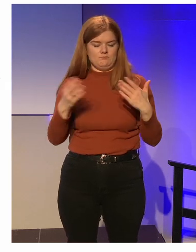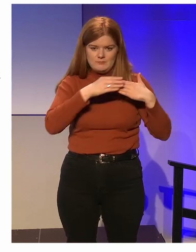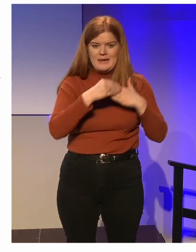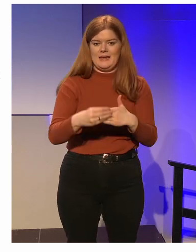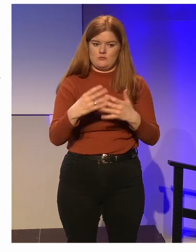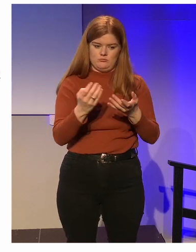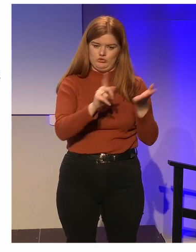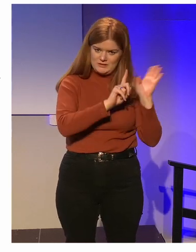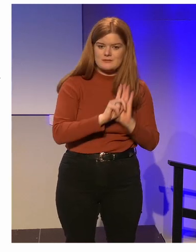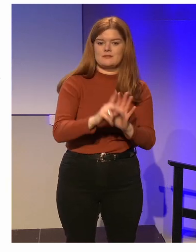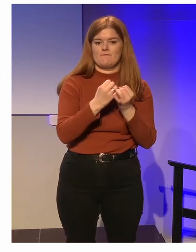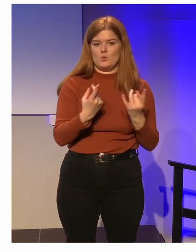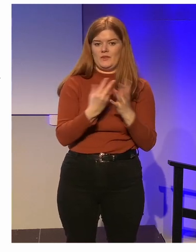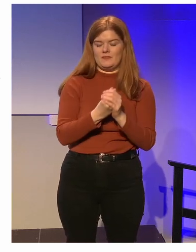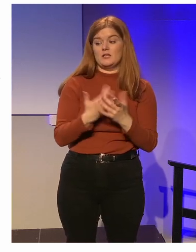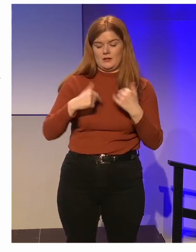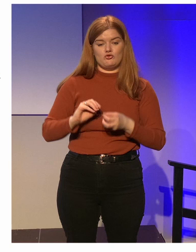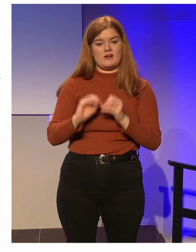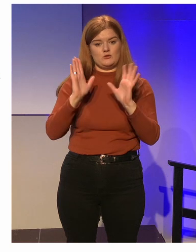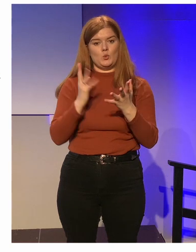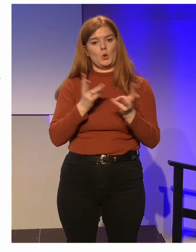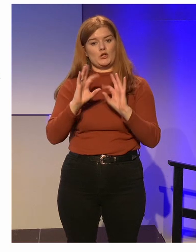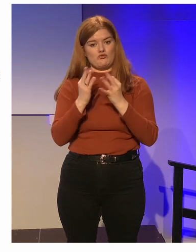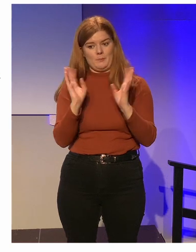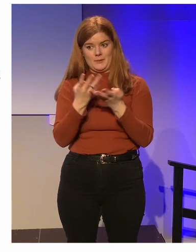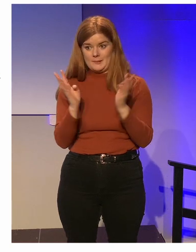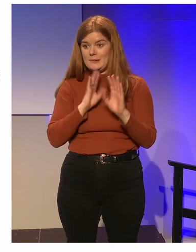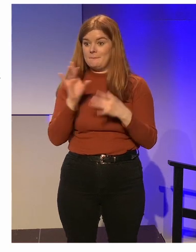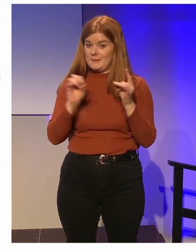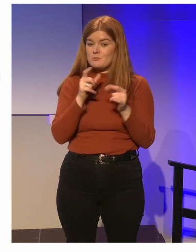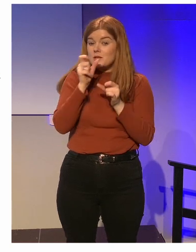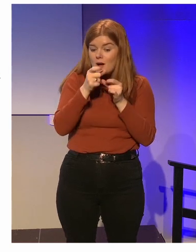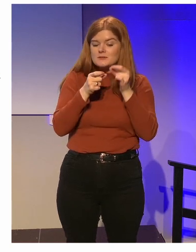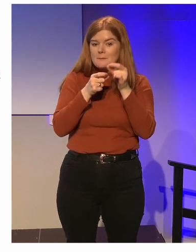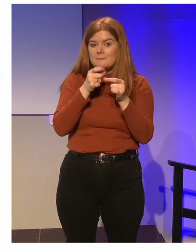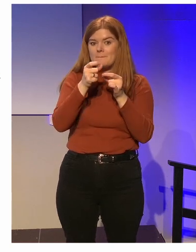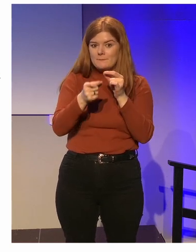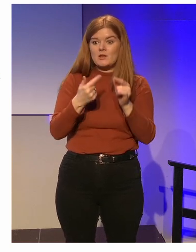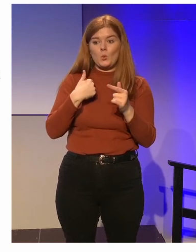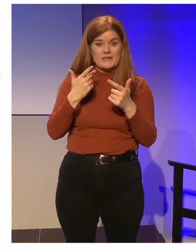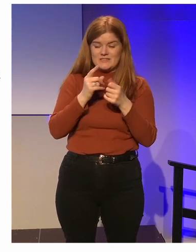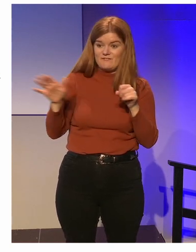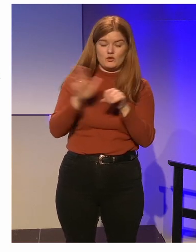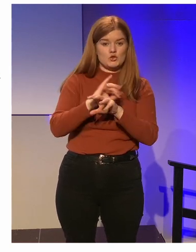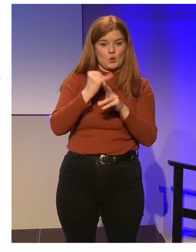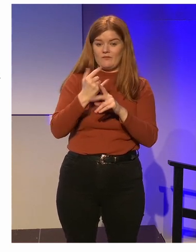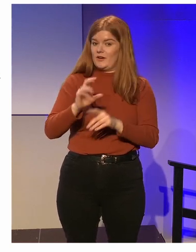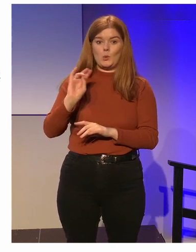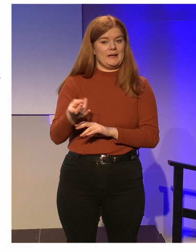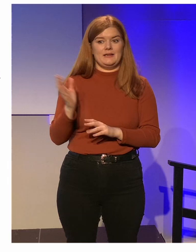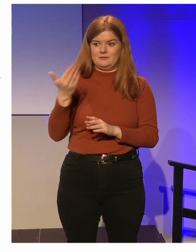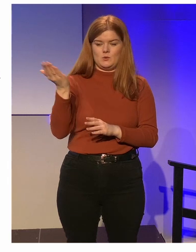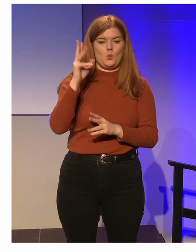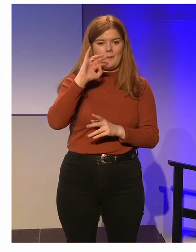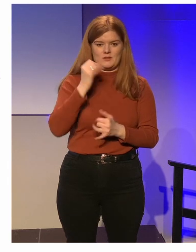everybody with them. They created a working group. Make sure you're taking very small steps. We went whole school very quickly,